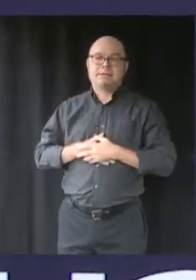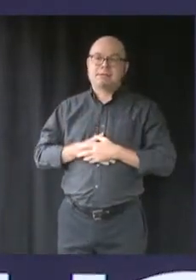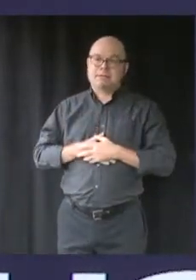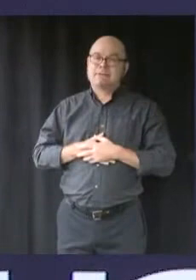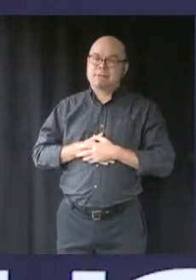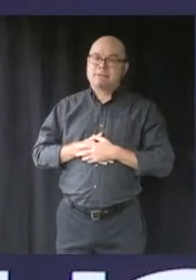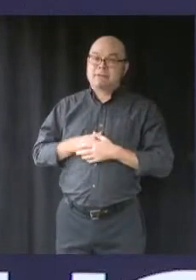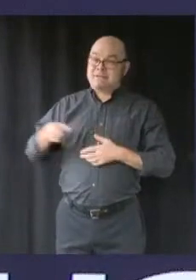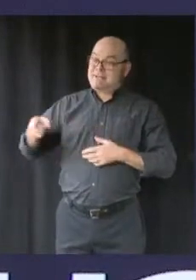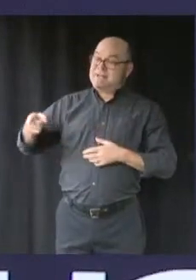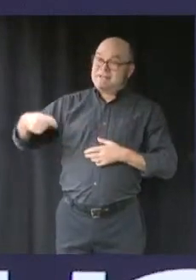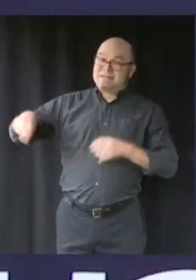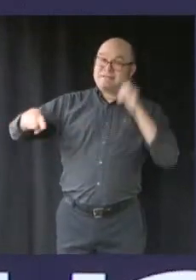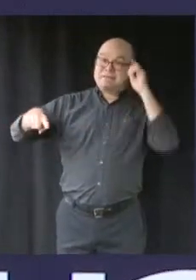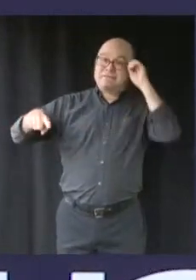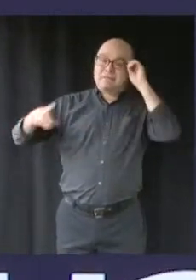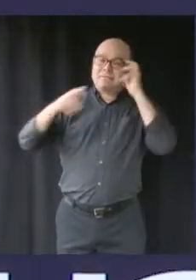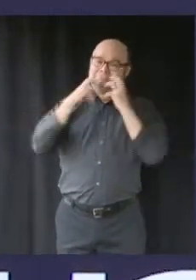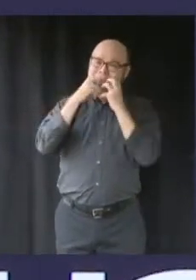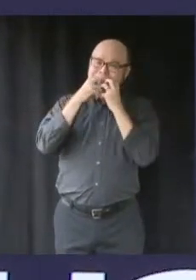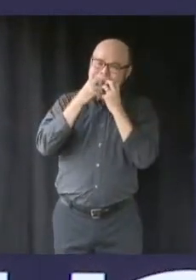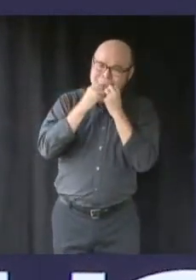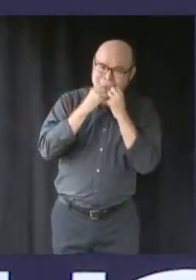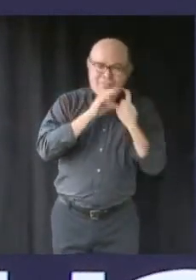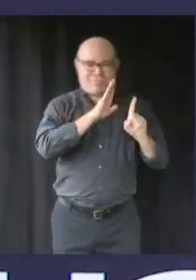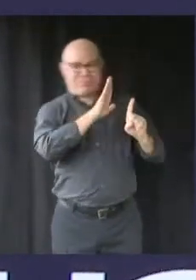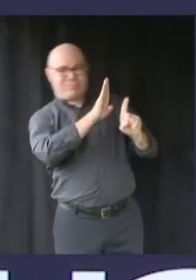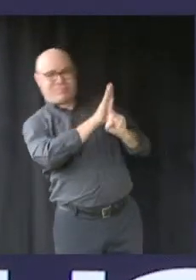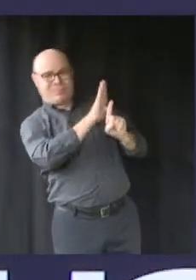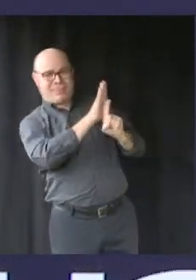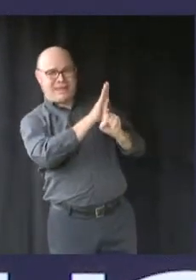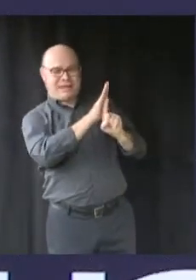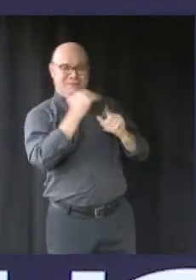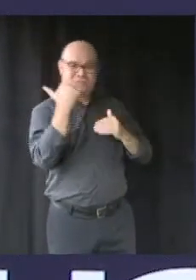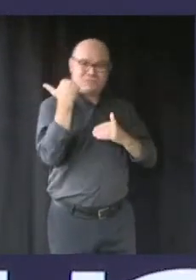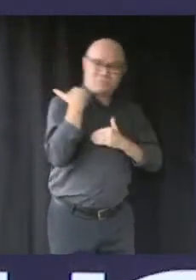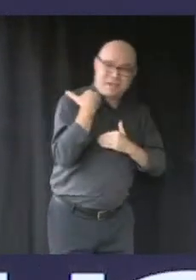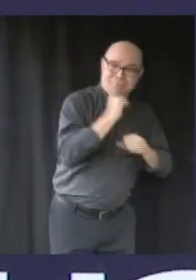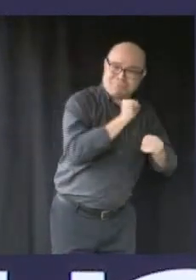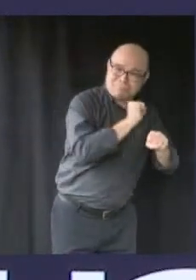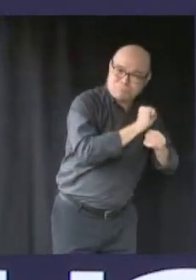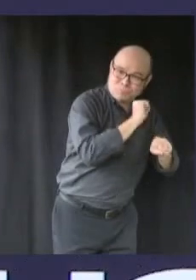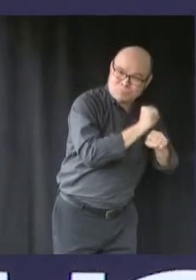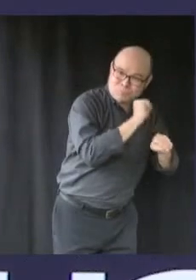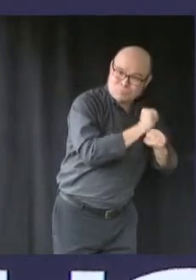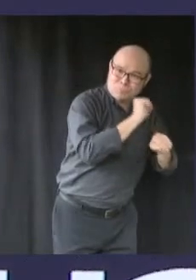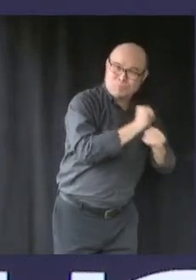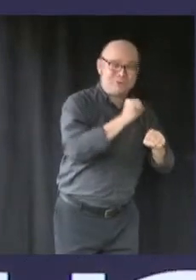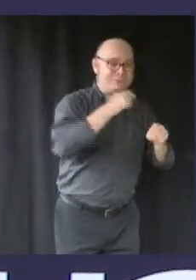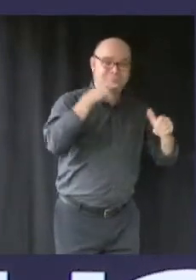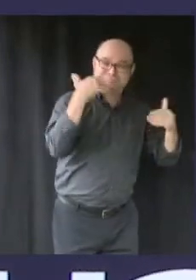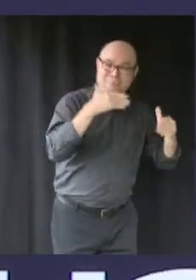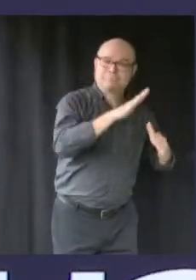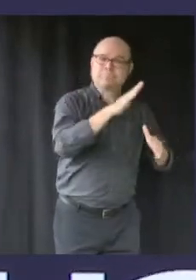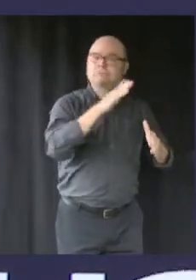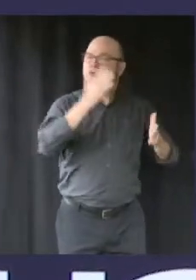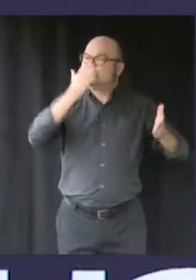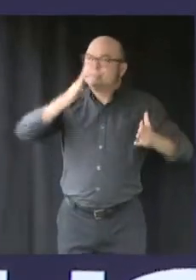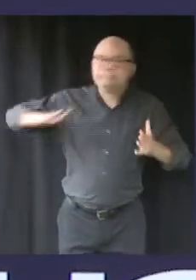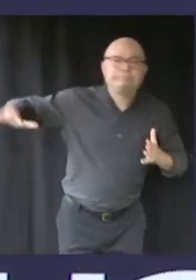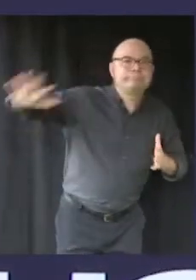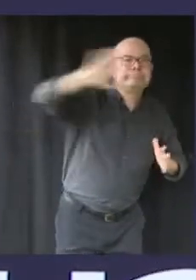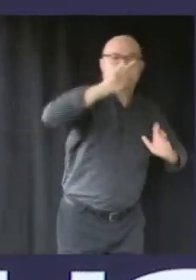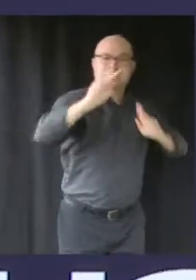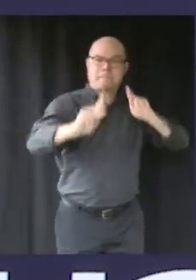about the roles that they serve in and what they mean for the people that we all serve. And it's really